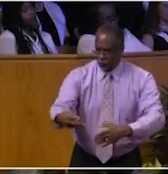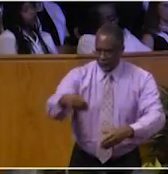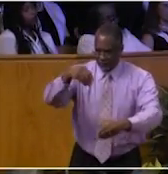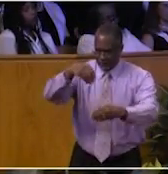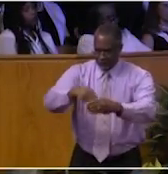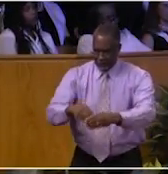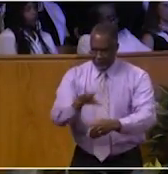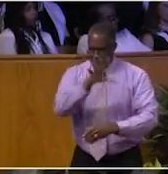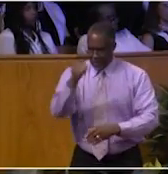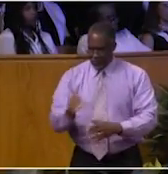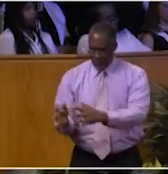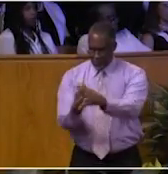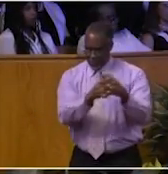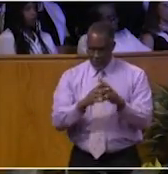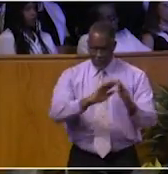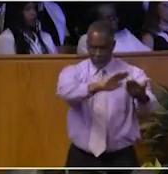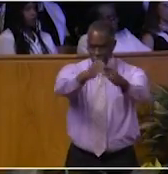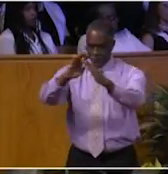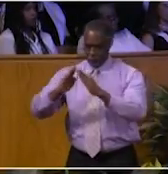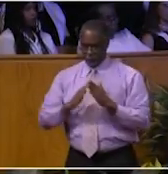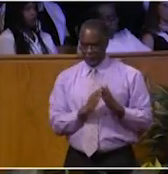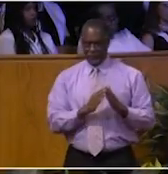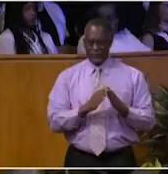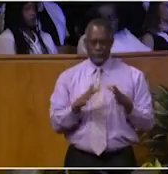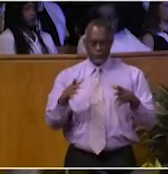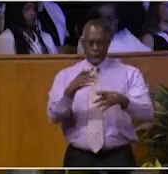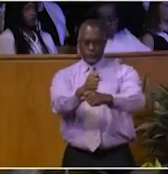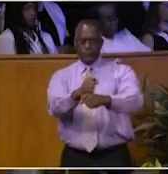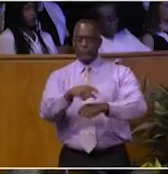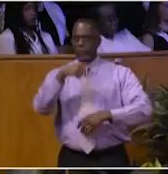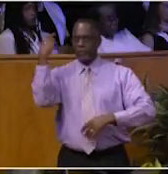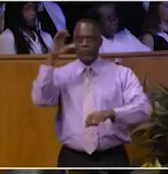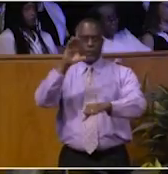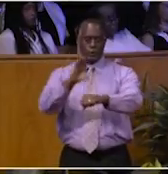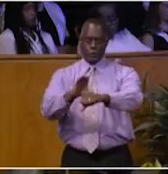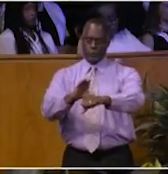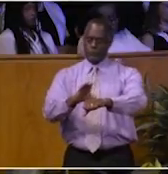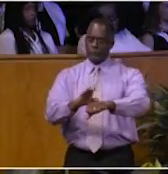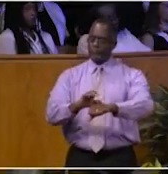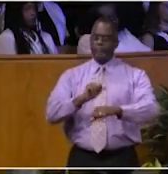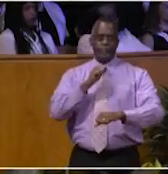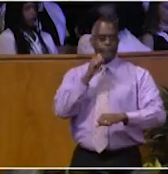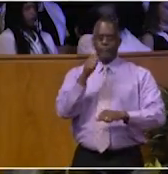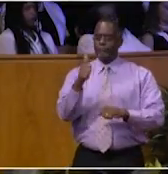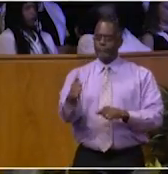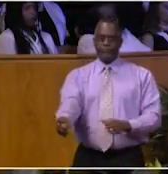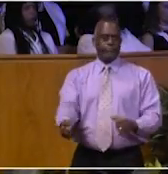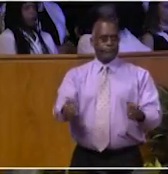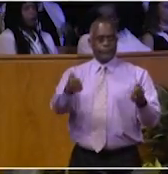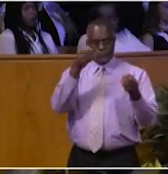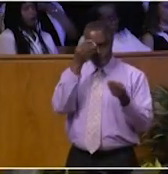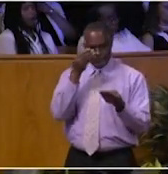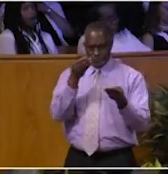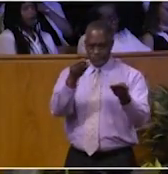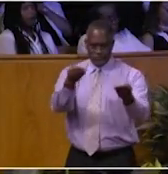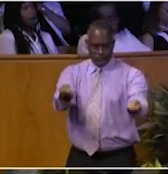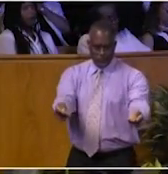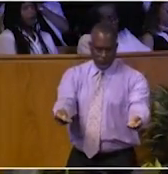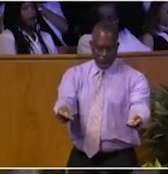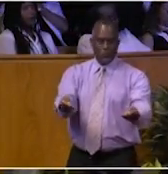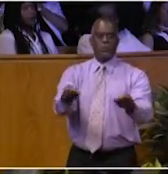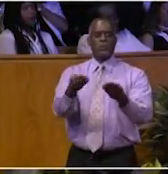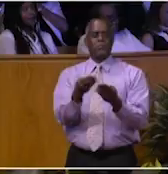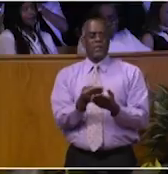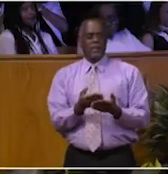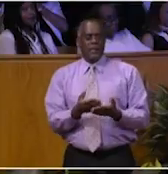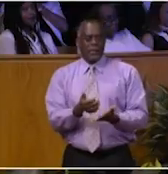community. In short, he summarized that the black church no longer addresses the economic and